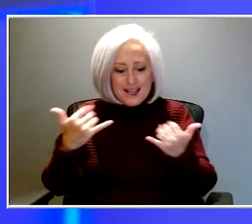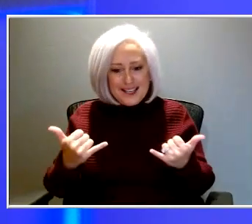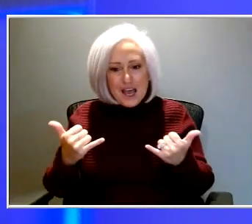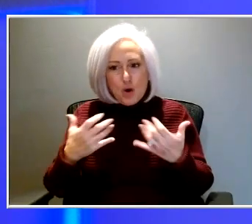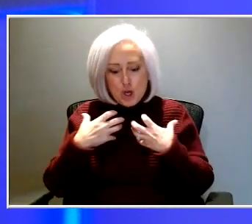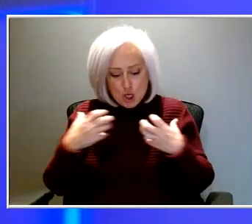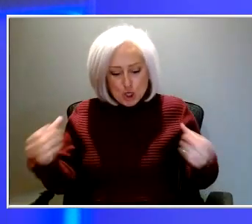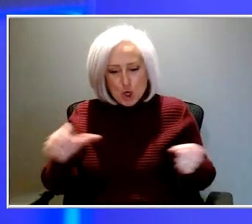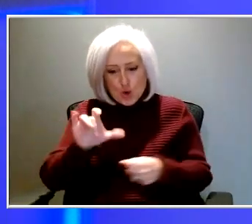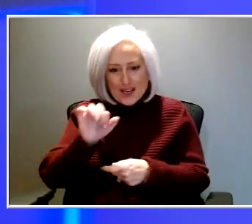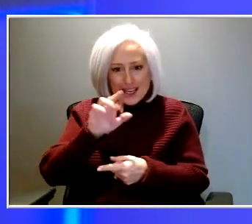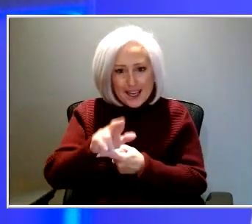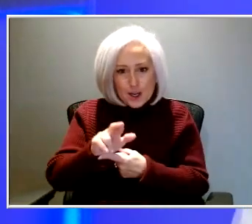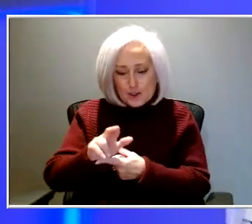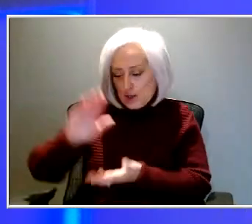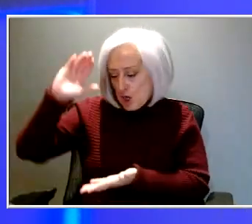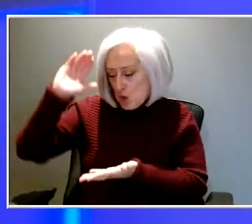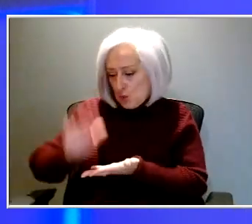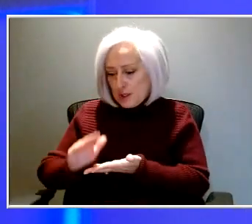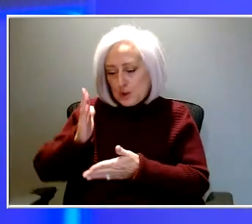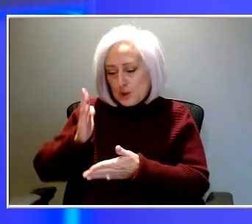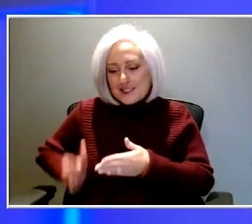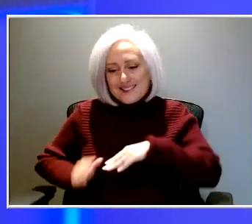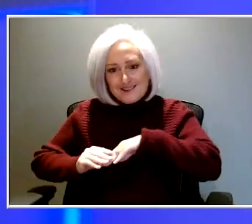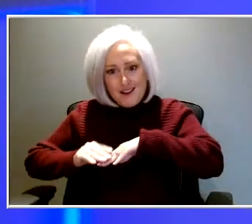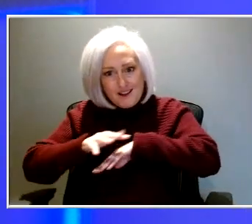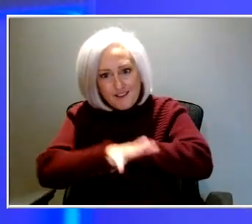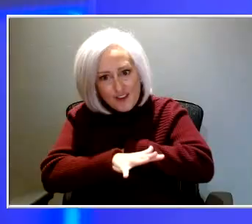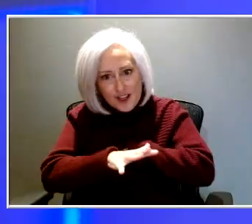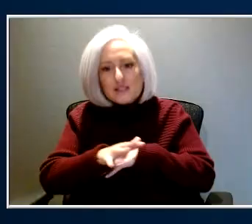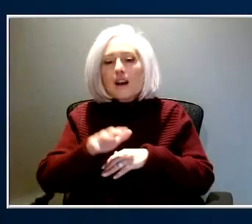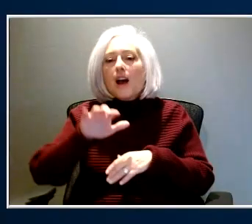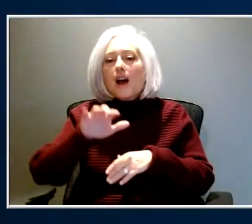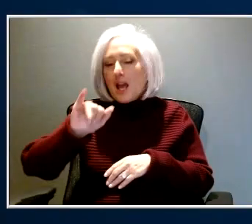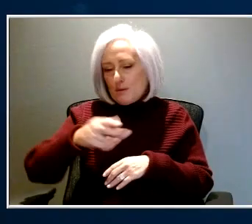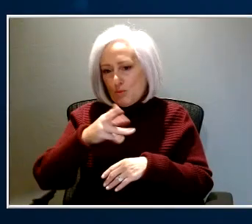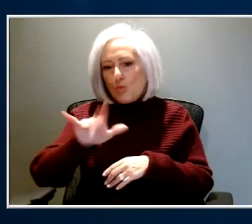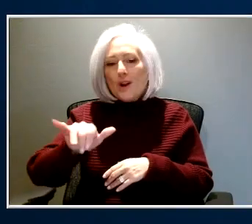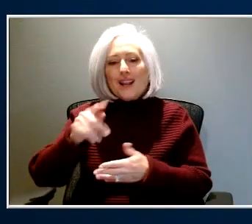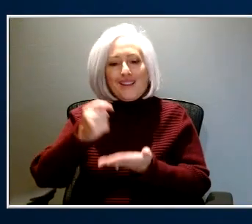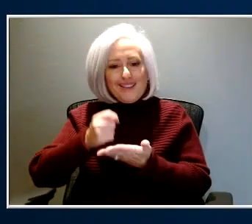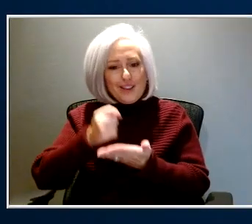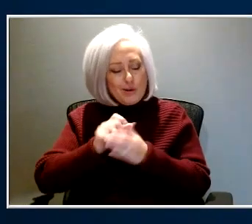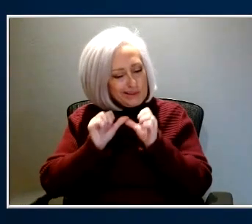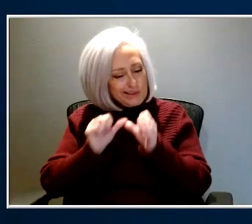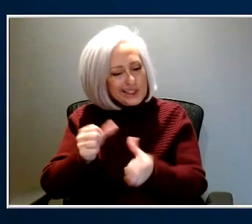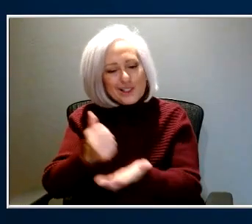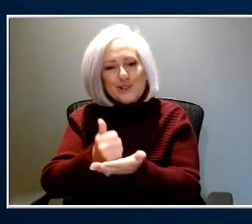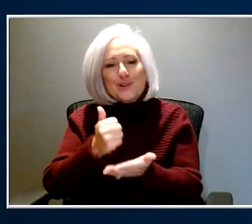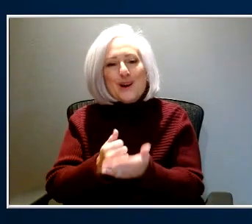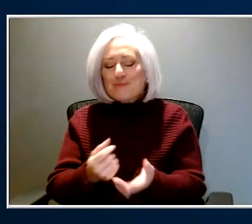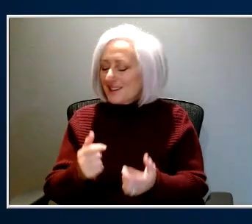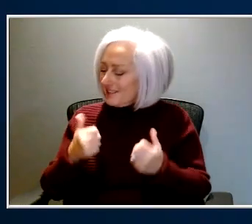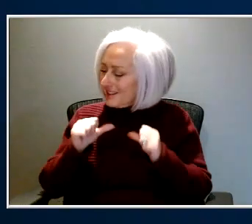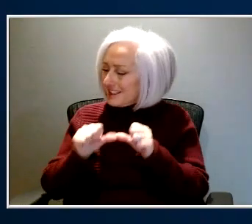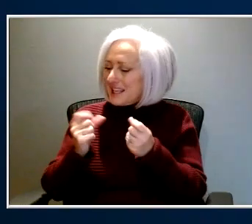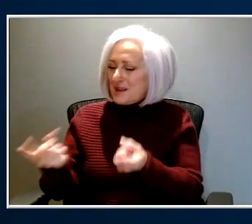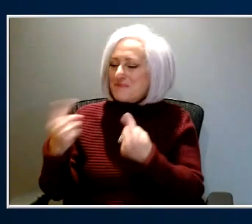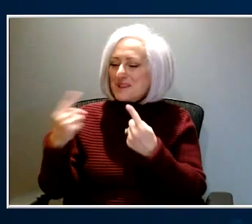And the technology improvement in brachytherapy continues to help our patients. All right, keep coming back with those success stories, Dr. Chen. Always